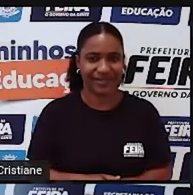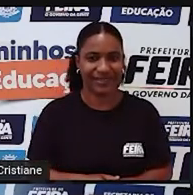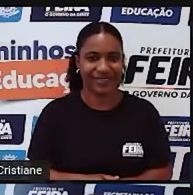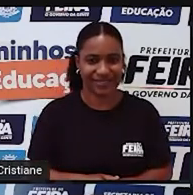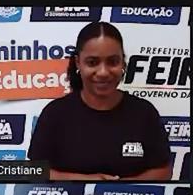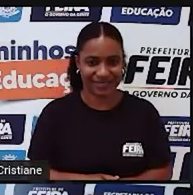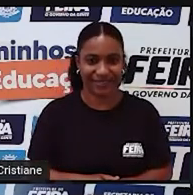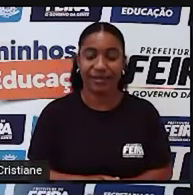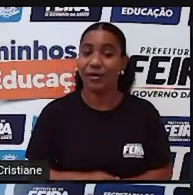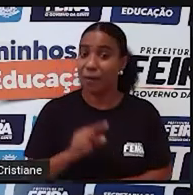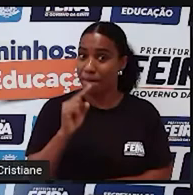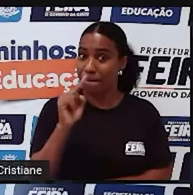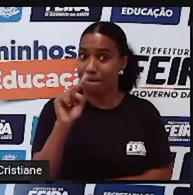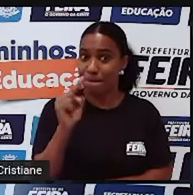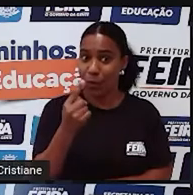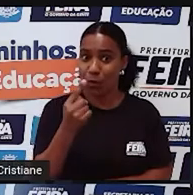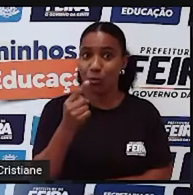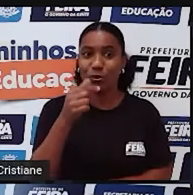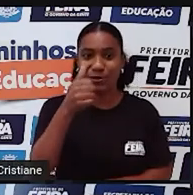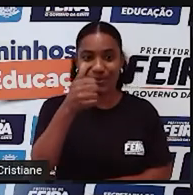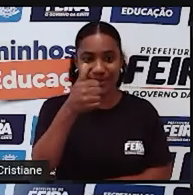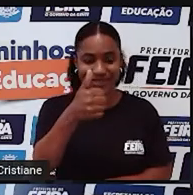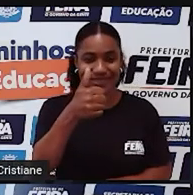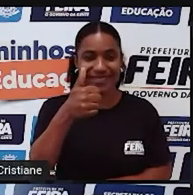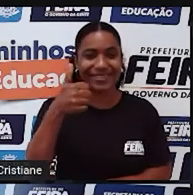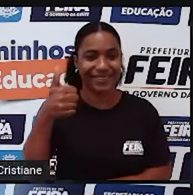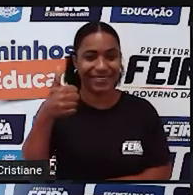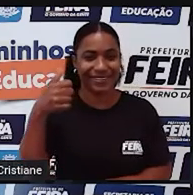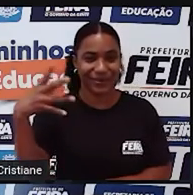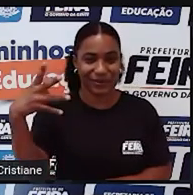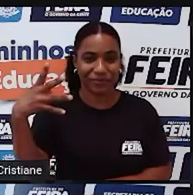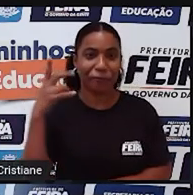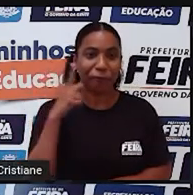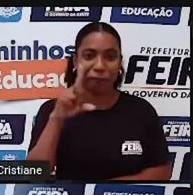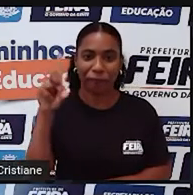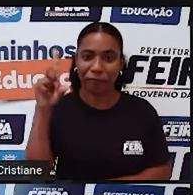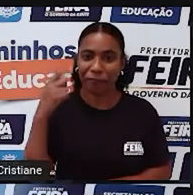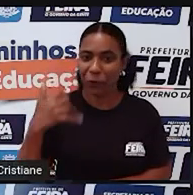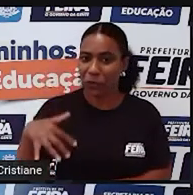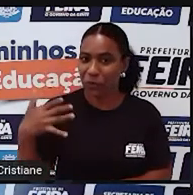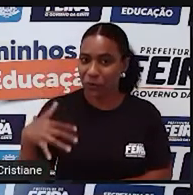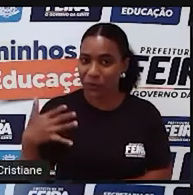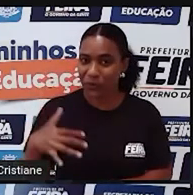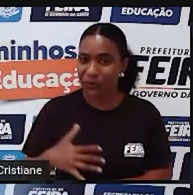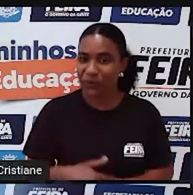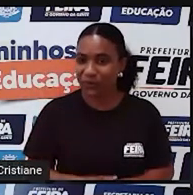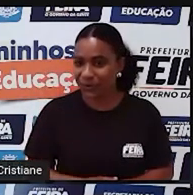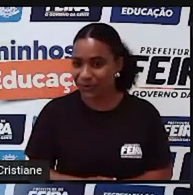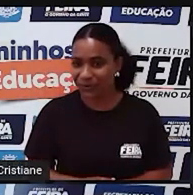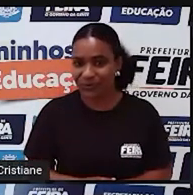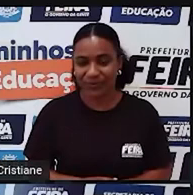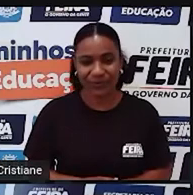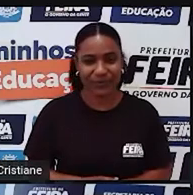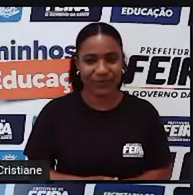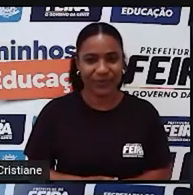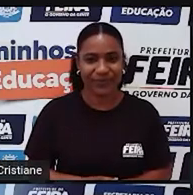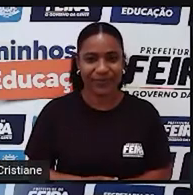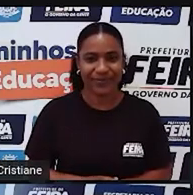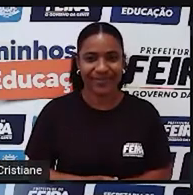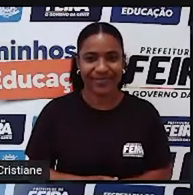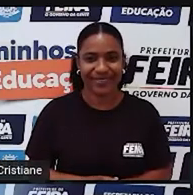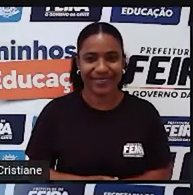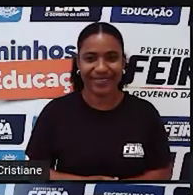1,114. 1,114. Let's go. Bye. Hello. Nice to meet you.